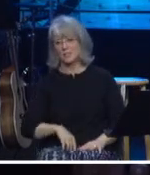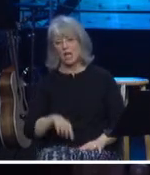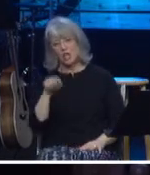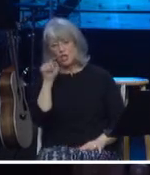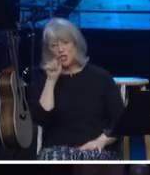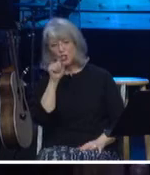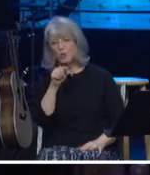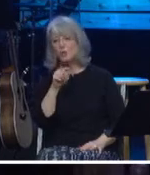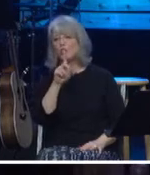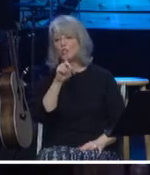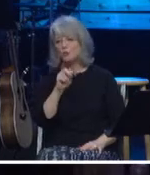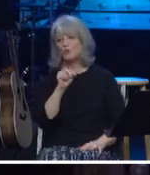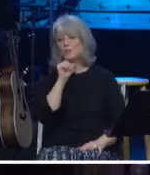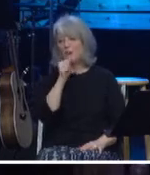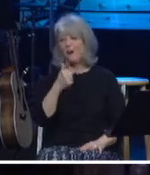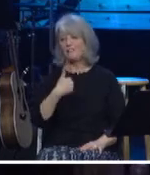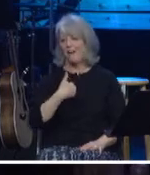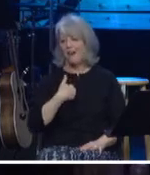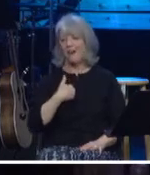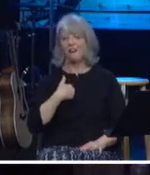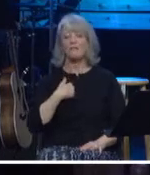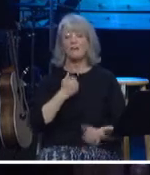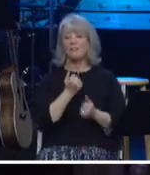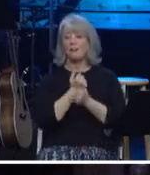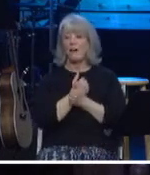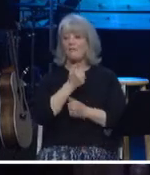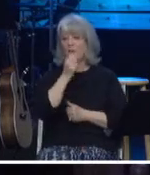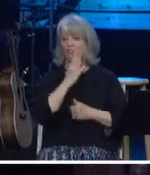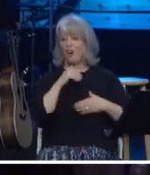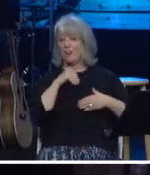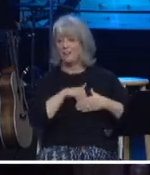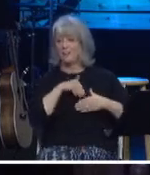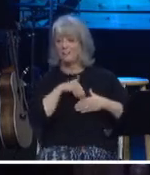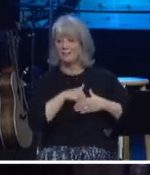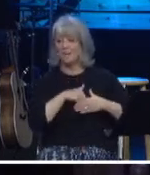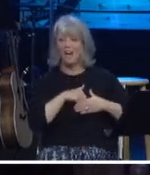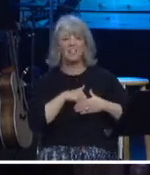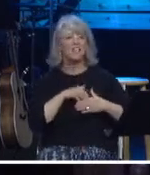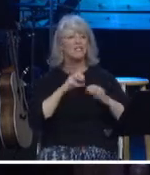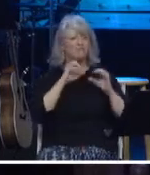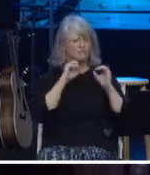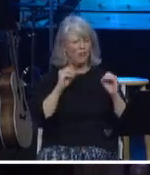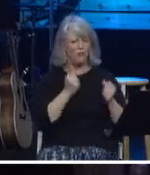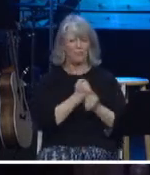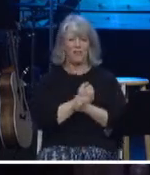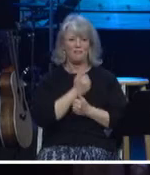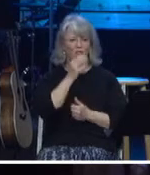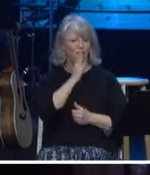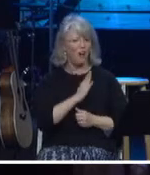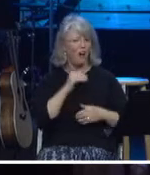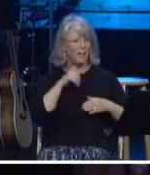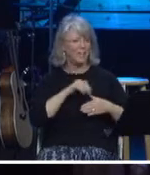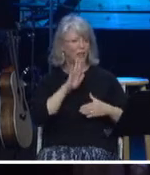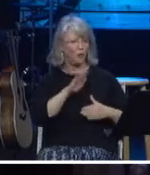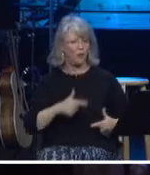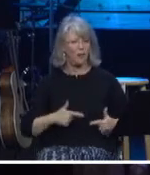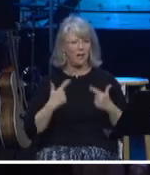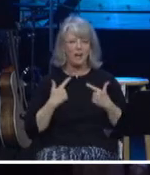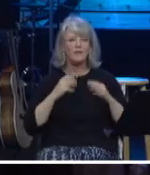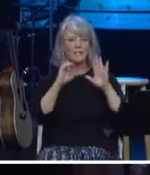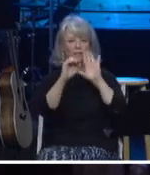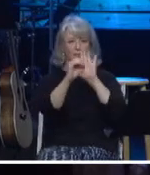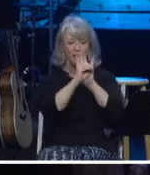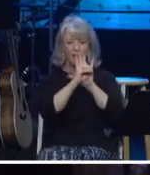that you do not have the love of God, that love for God in yourselves.